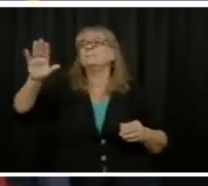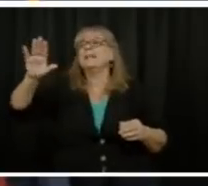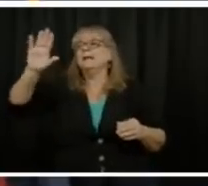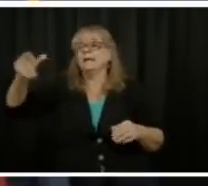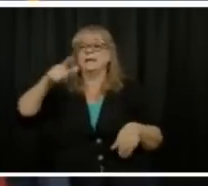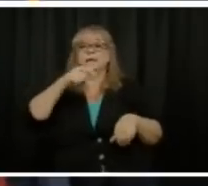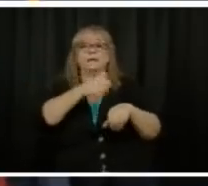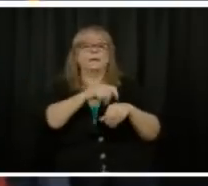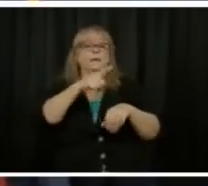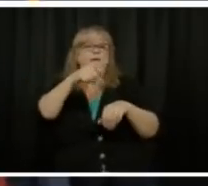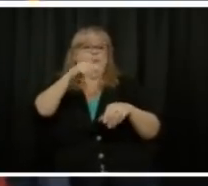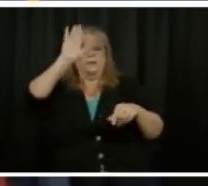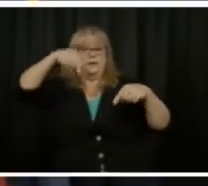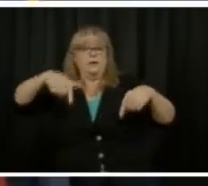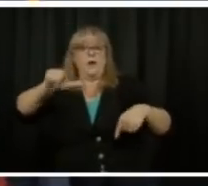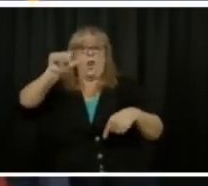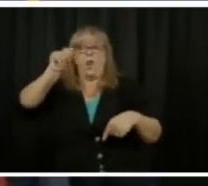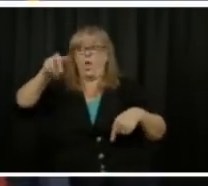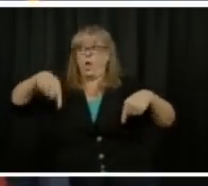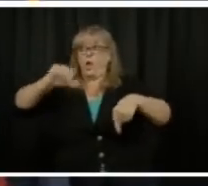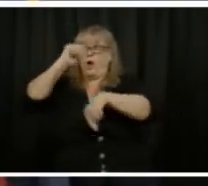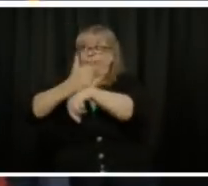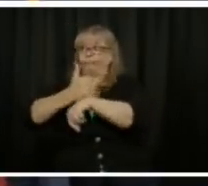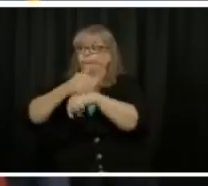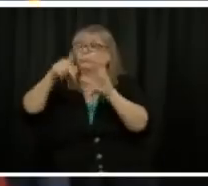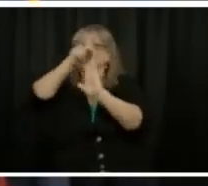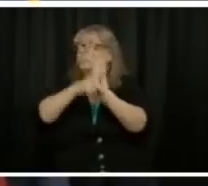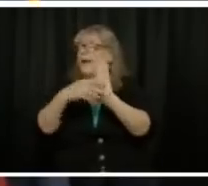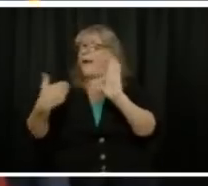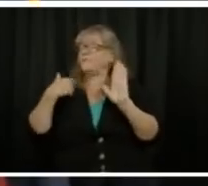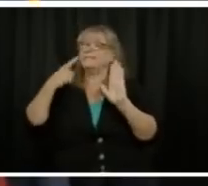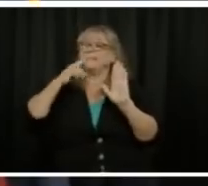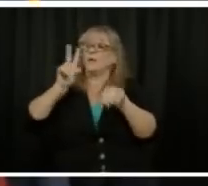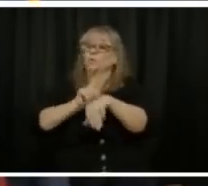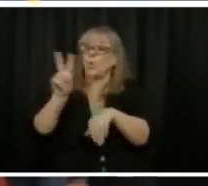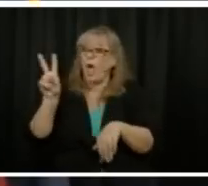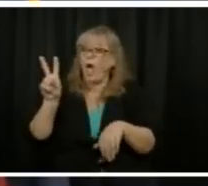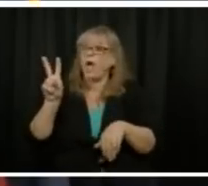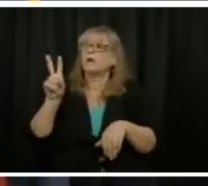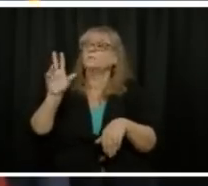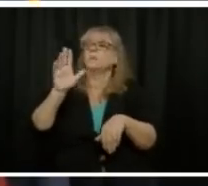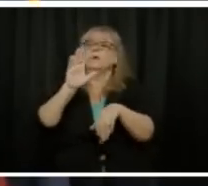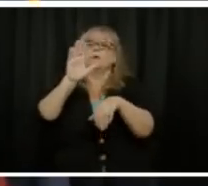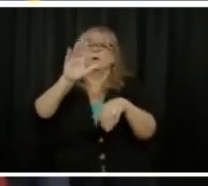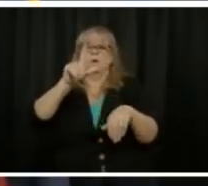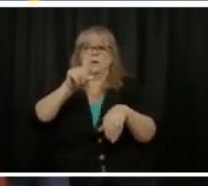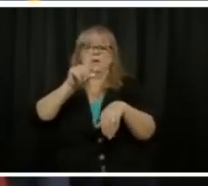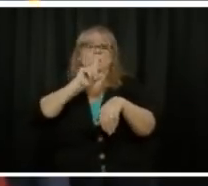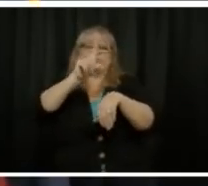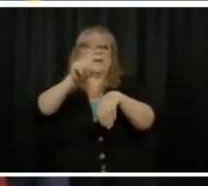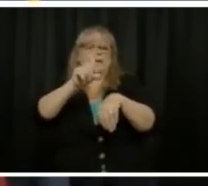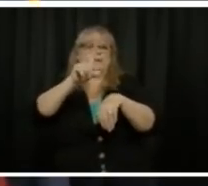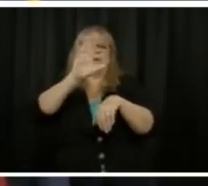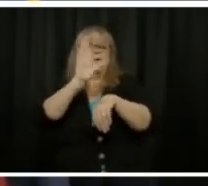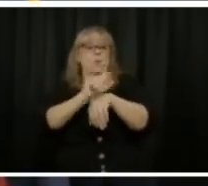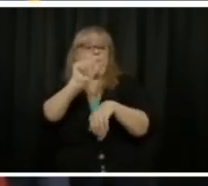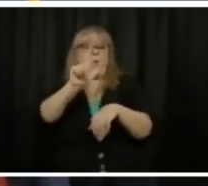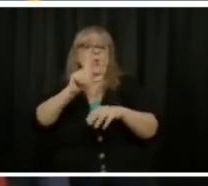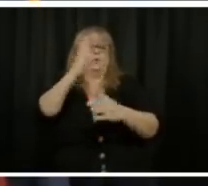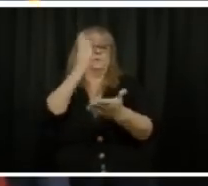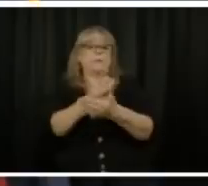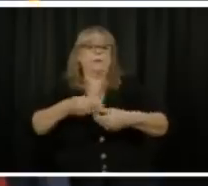want to get in trouble. And, if you've ever been out at 1:40, they say last call, you order. Many of them close at 2.